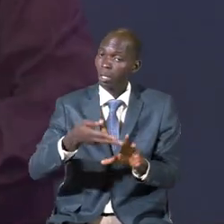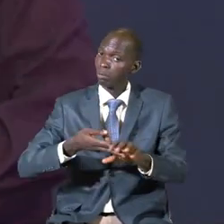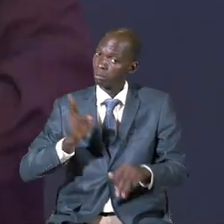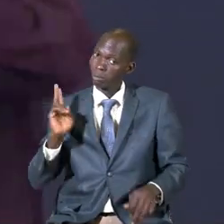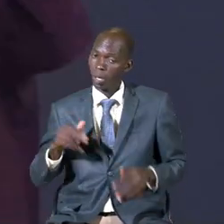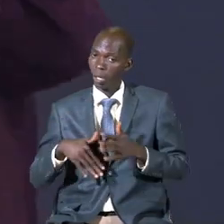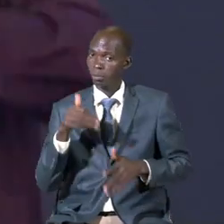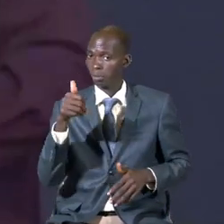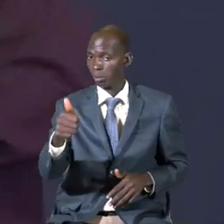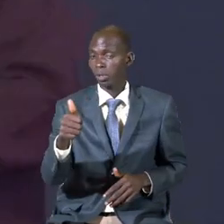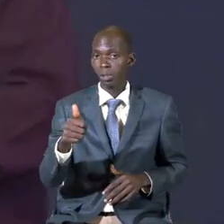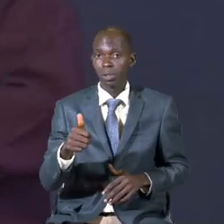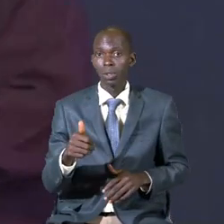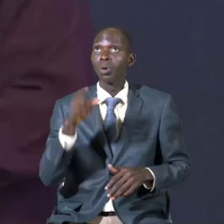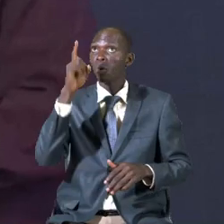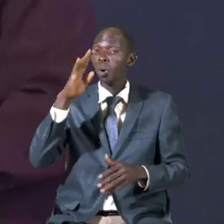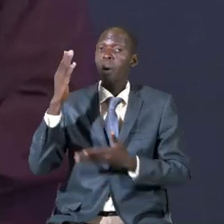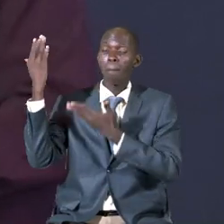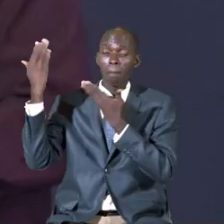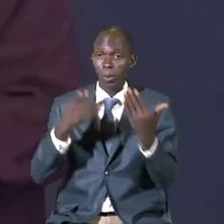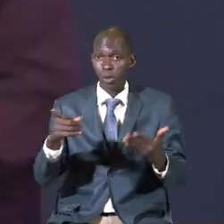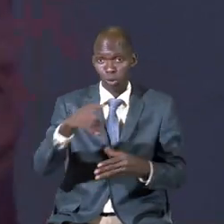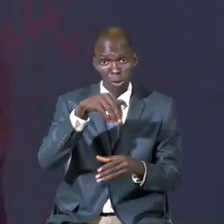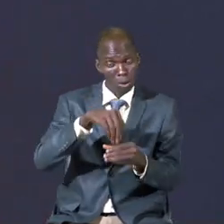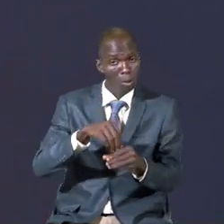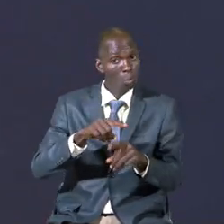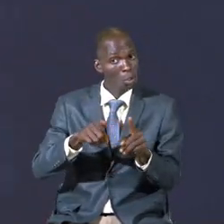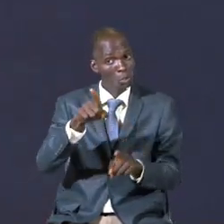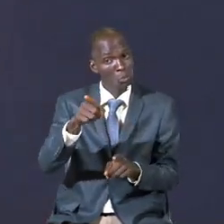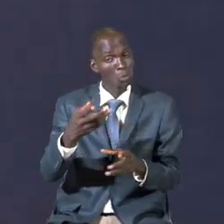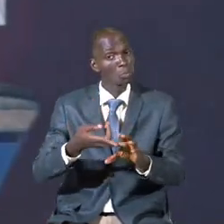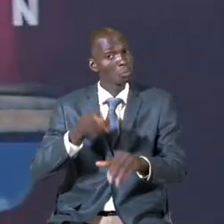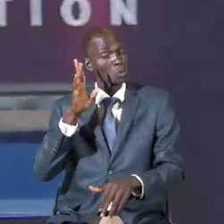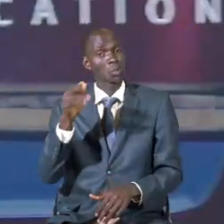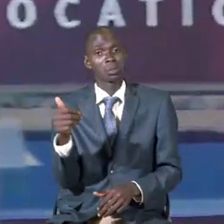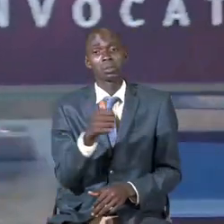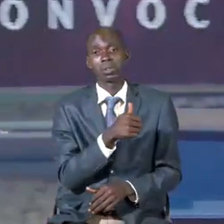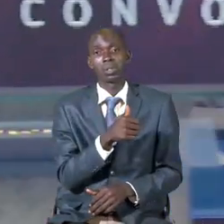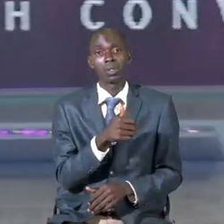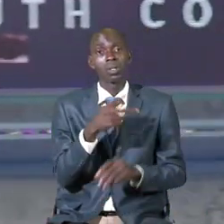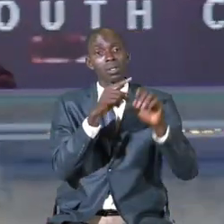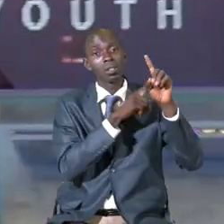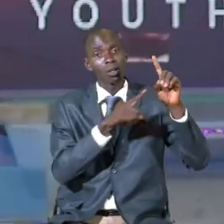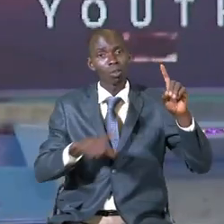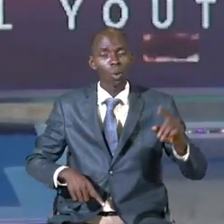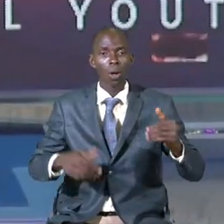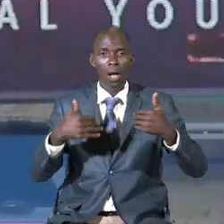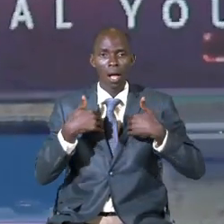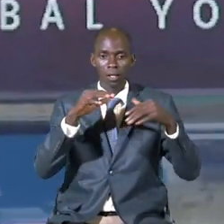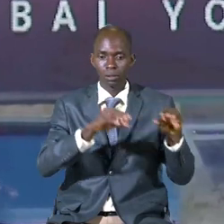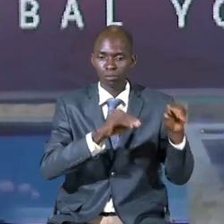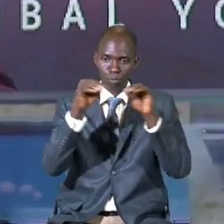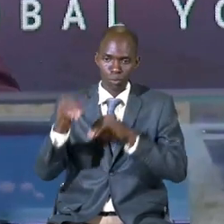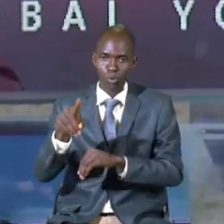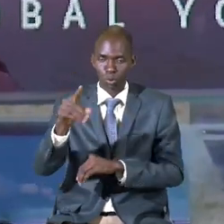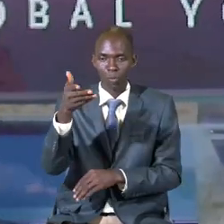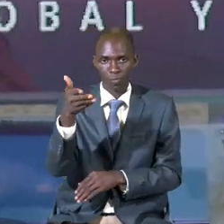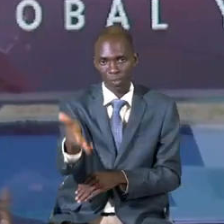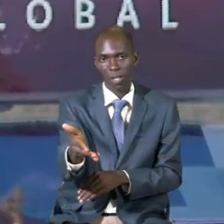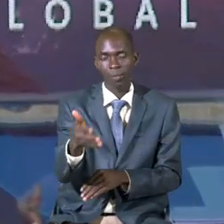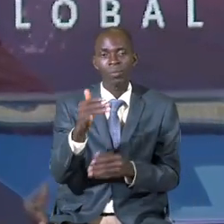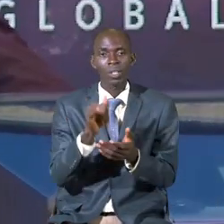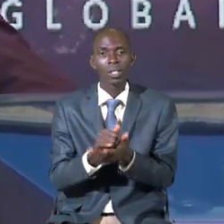in except you exclude yourself the lord has brought you here that you will be